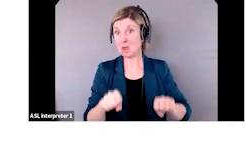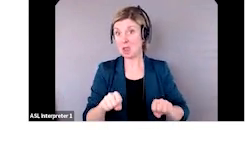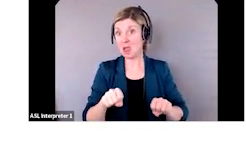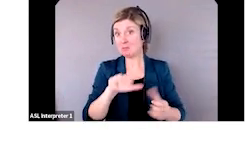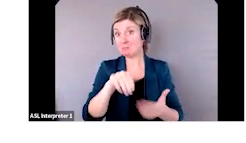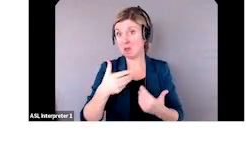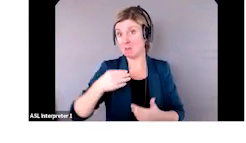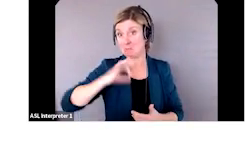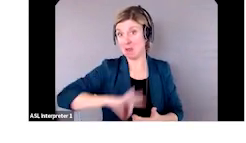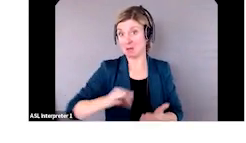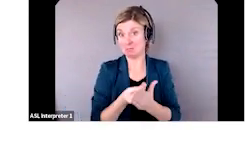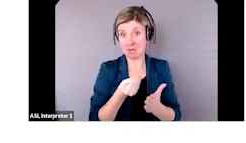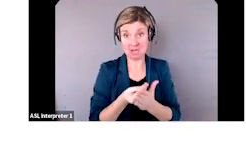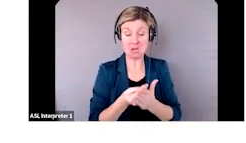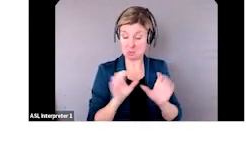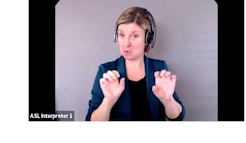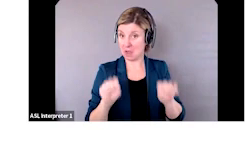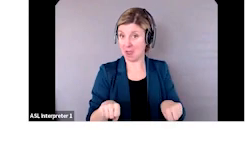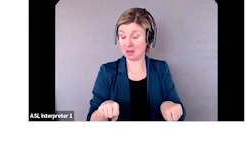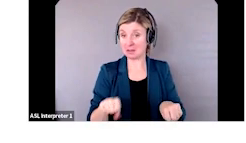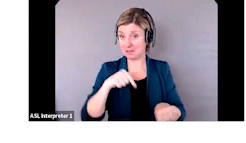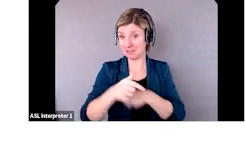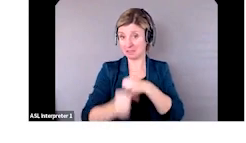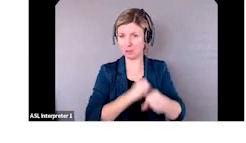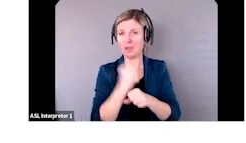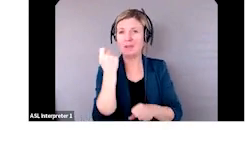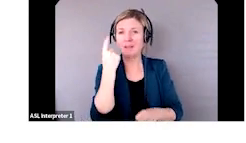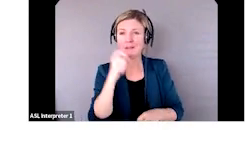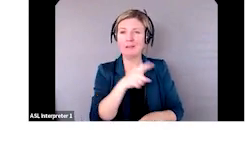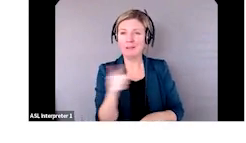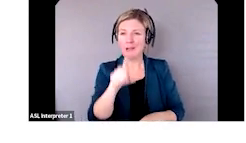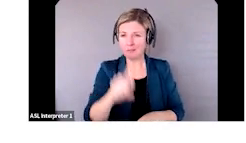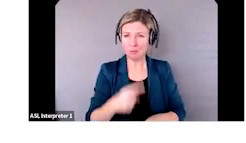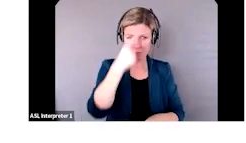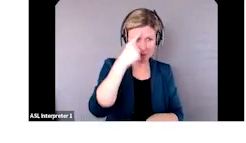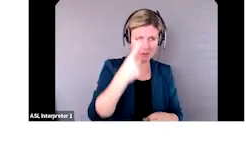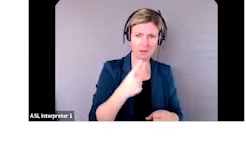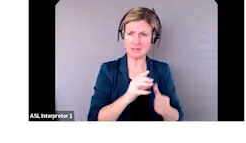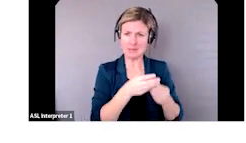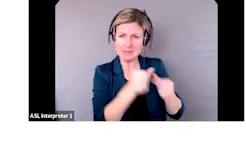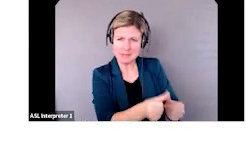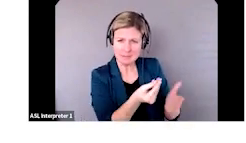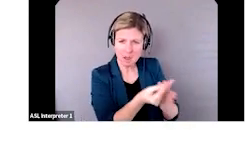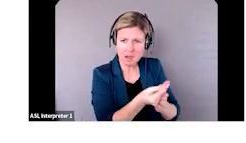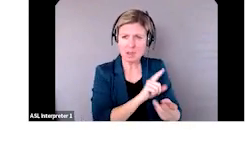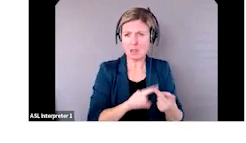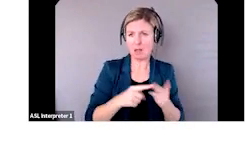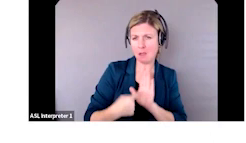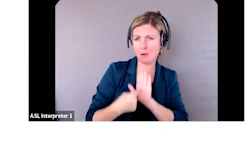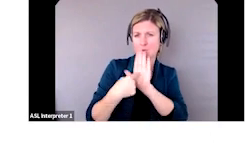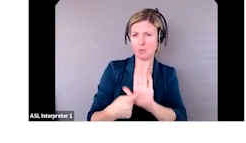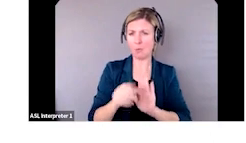smart about how much we're spending, how we're bringing our product to market, and what it means in the